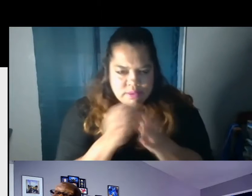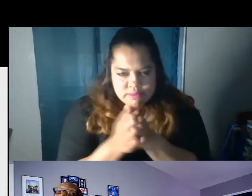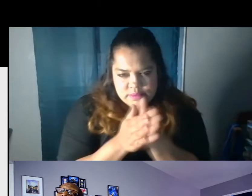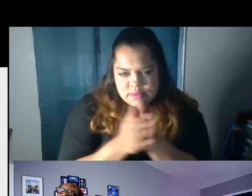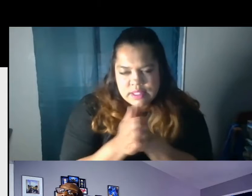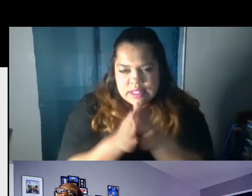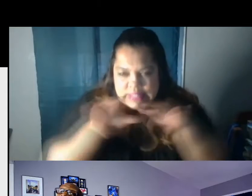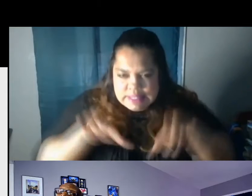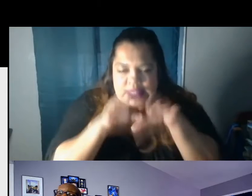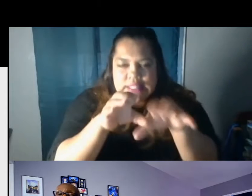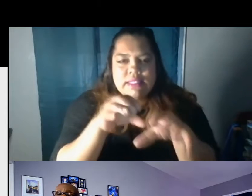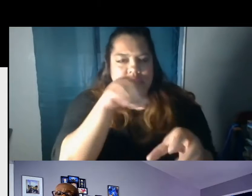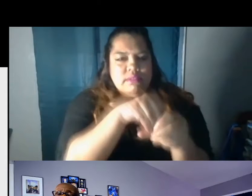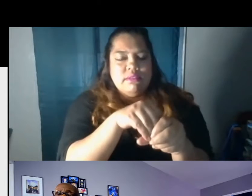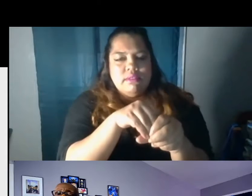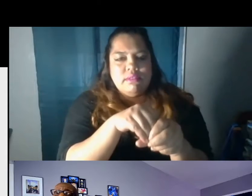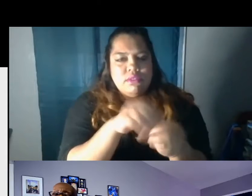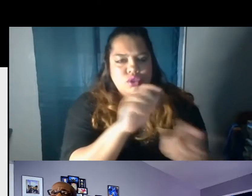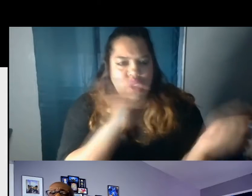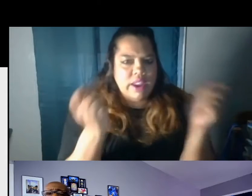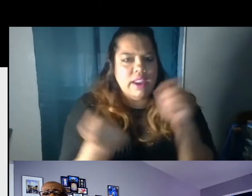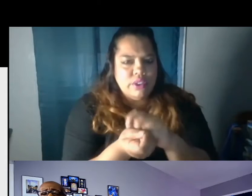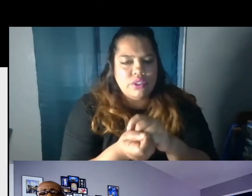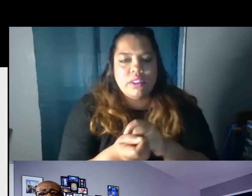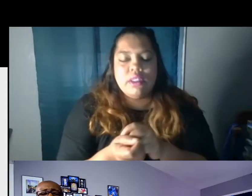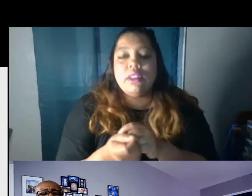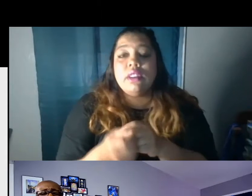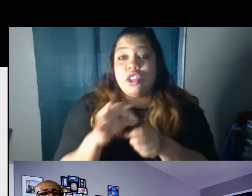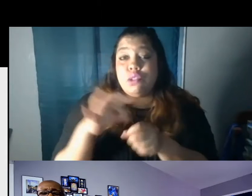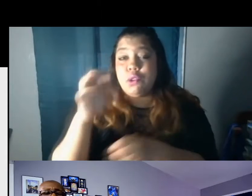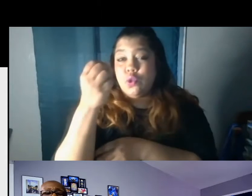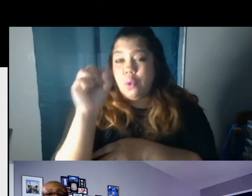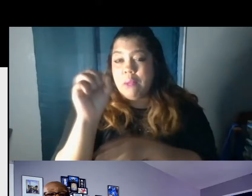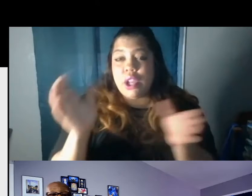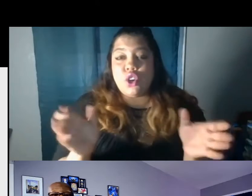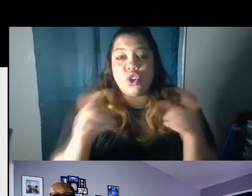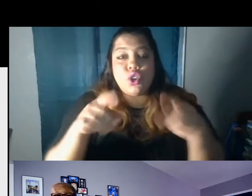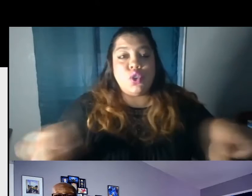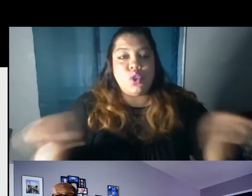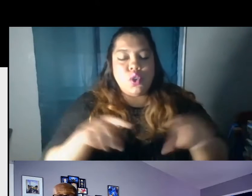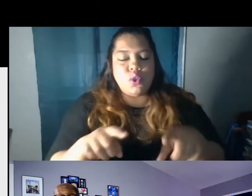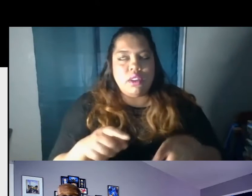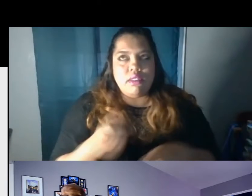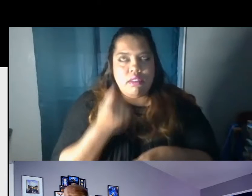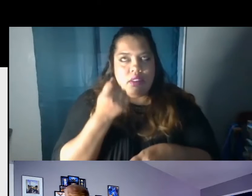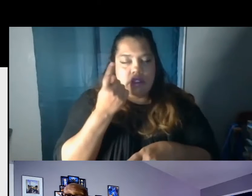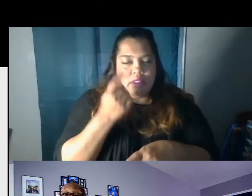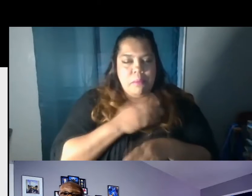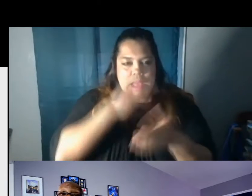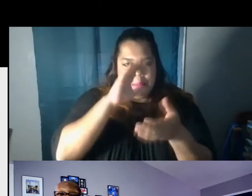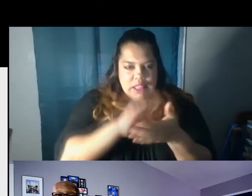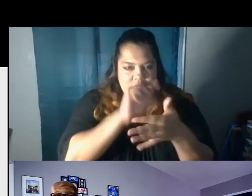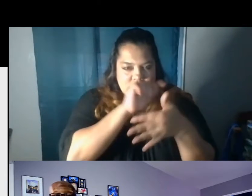spiritual practices, and ask curious questions about your higher purpose.